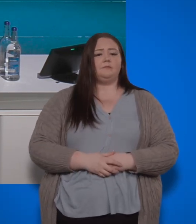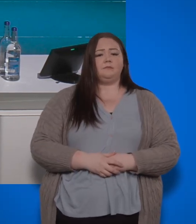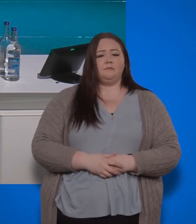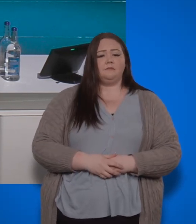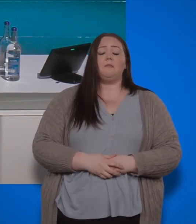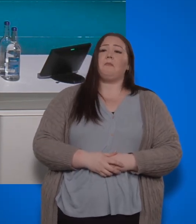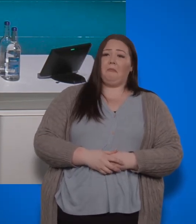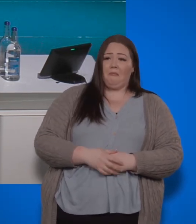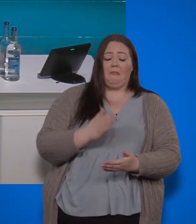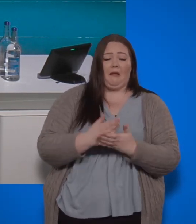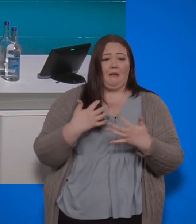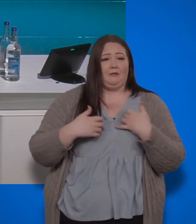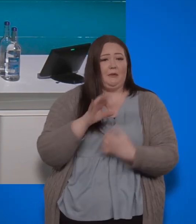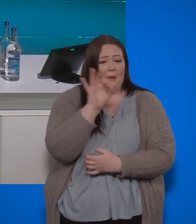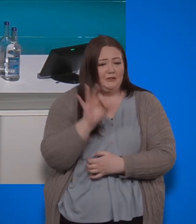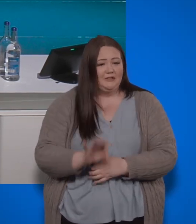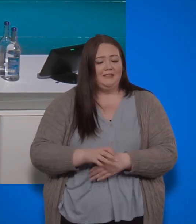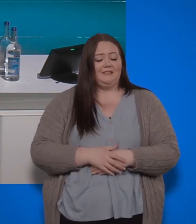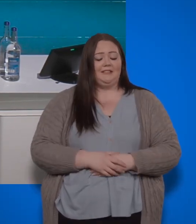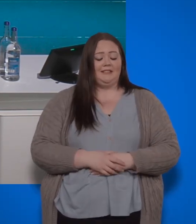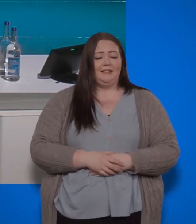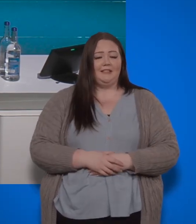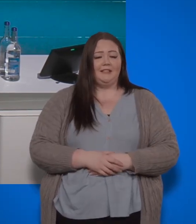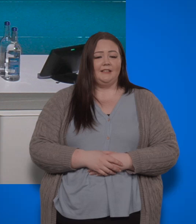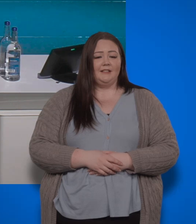Gosh, that's a really interesting question.